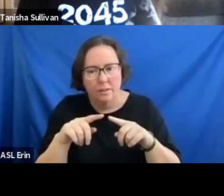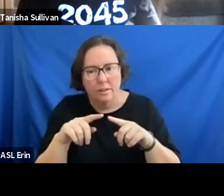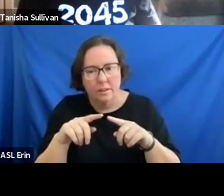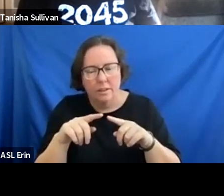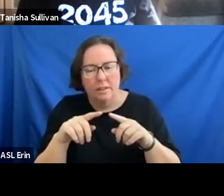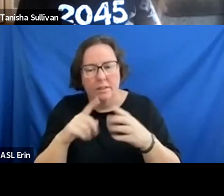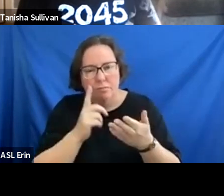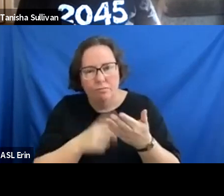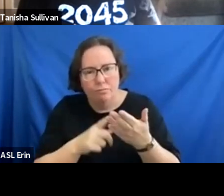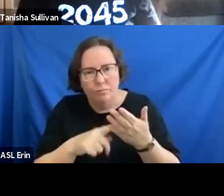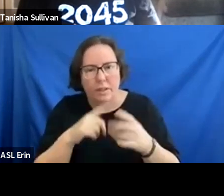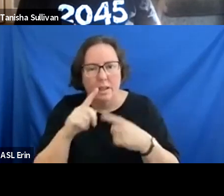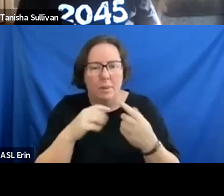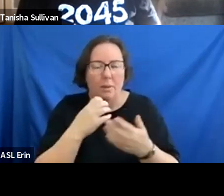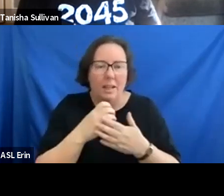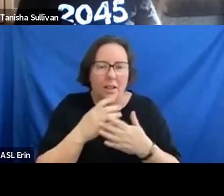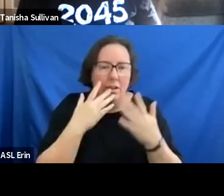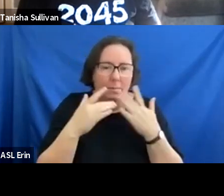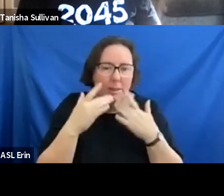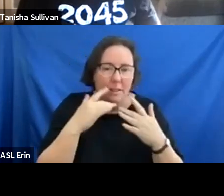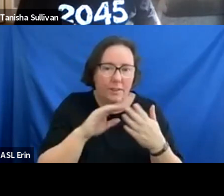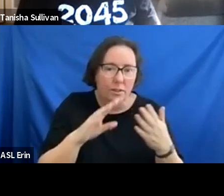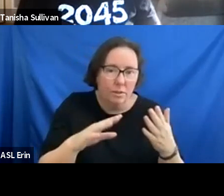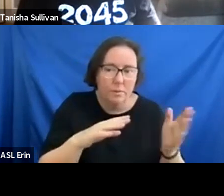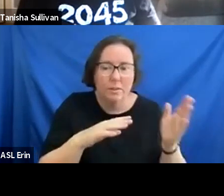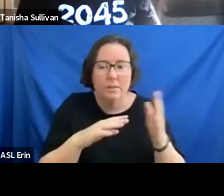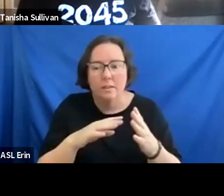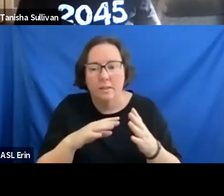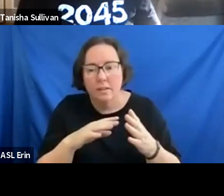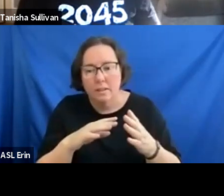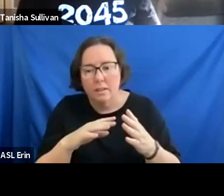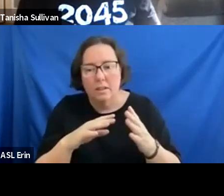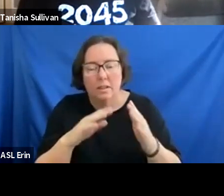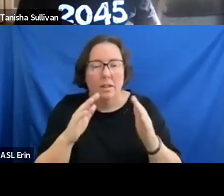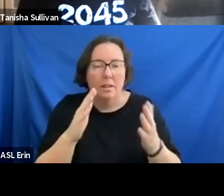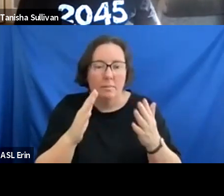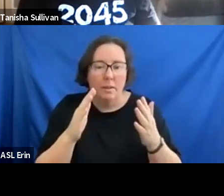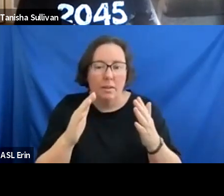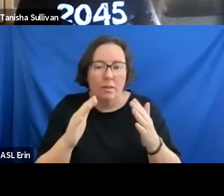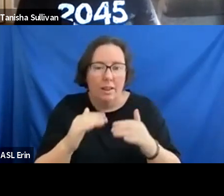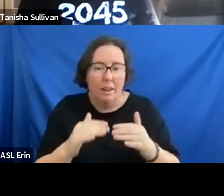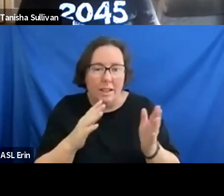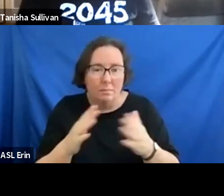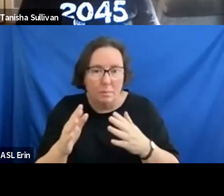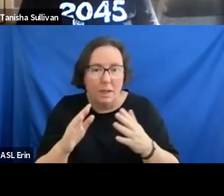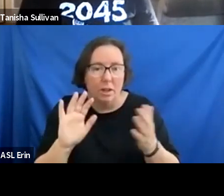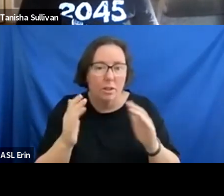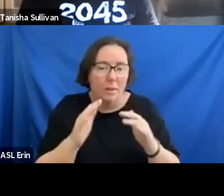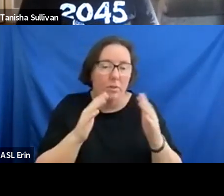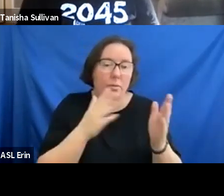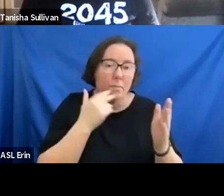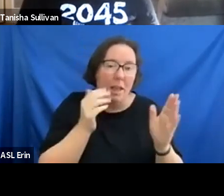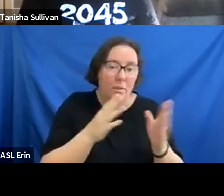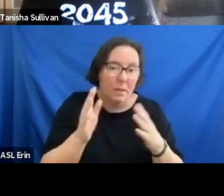those economic disadvantage in area they're probably less prepared and compared with, better prepared.